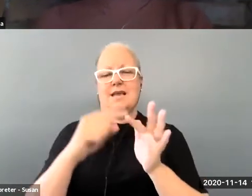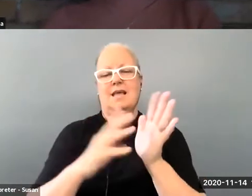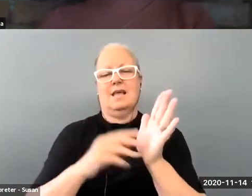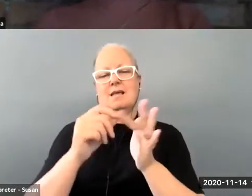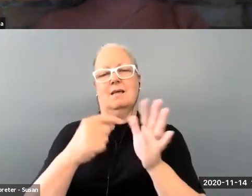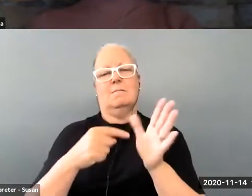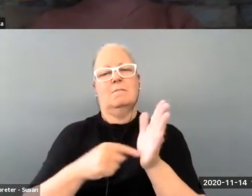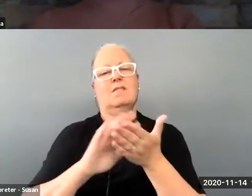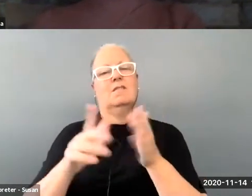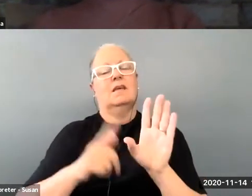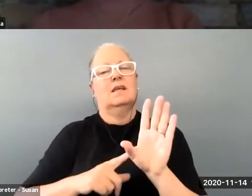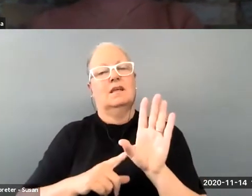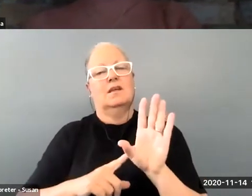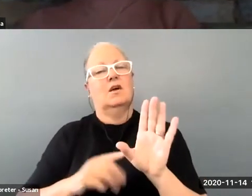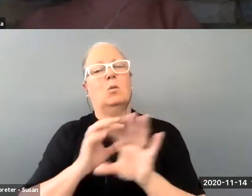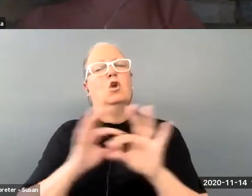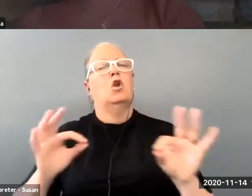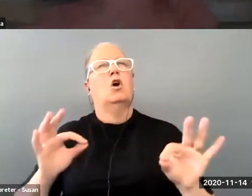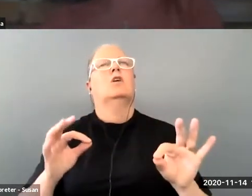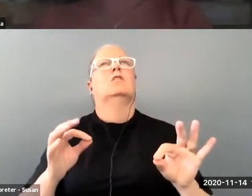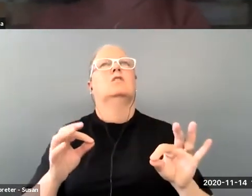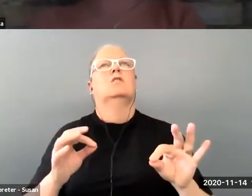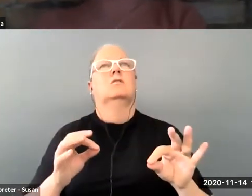my own unfounded,